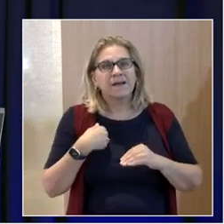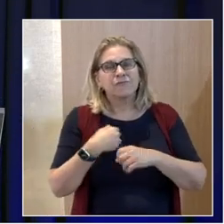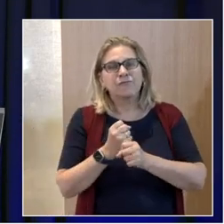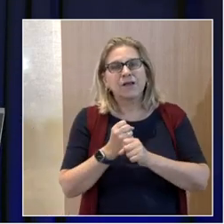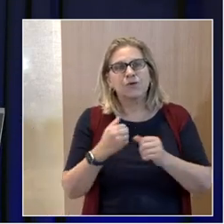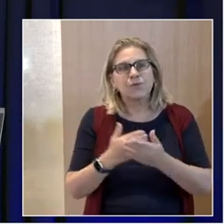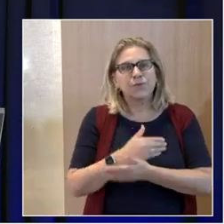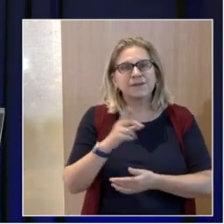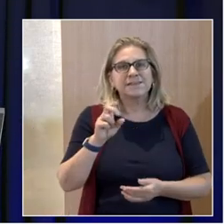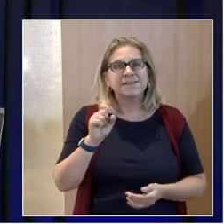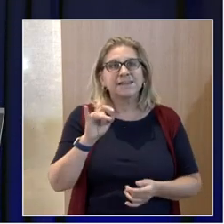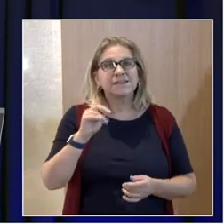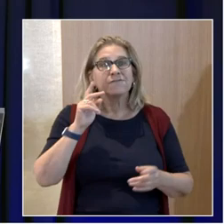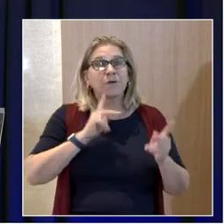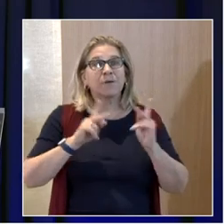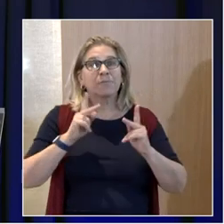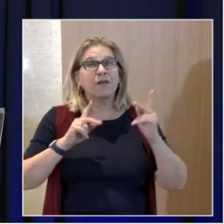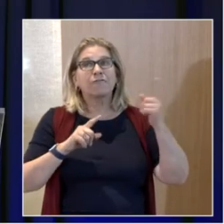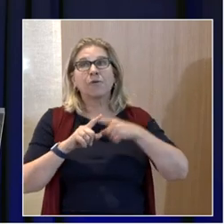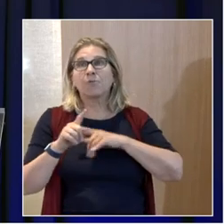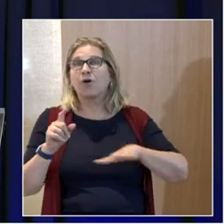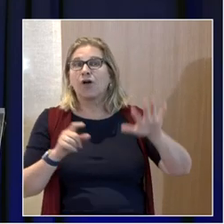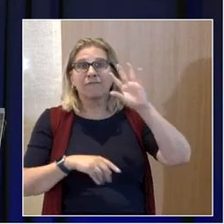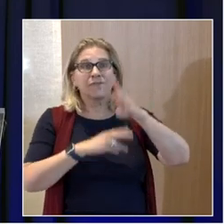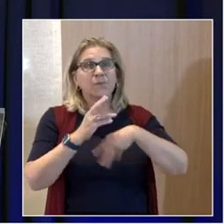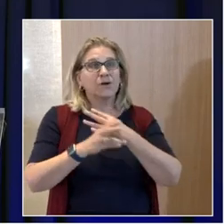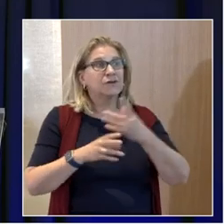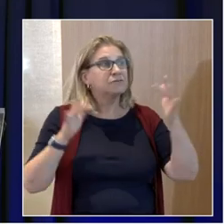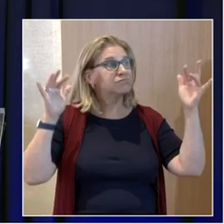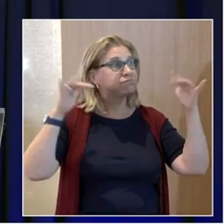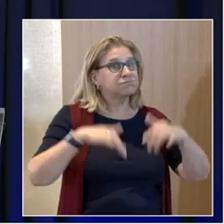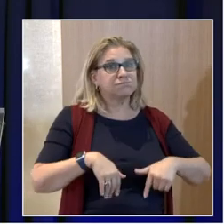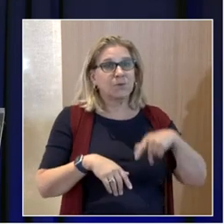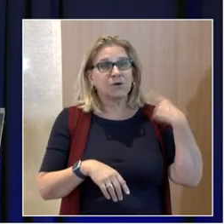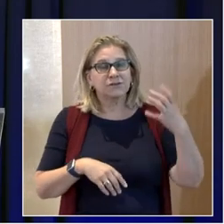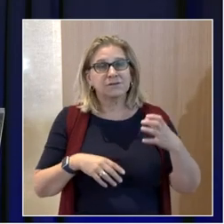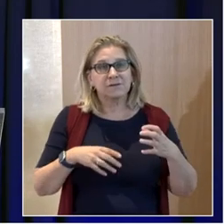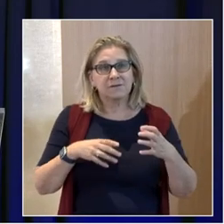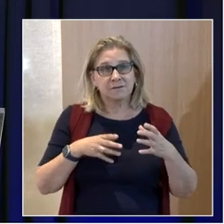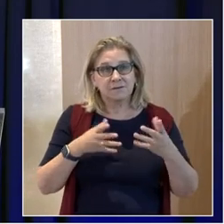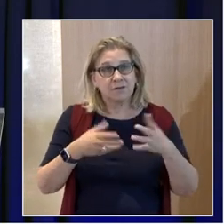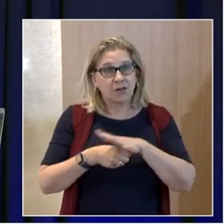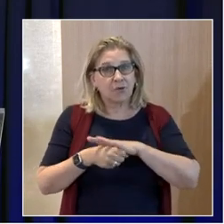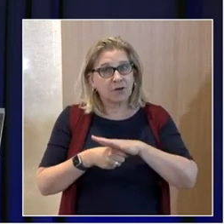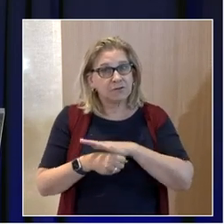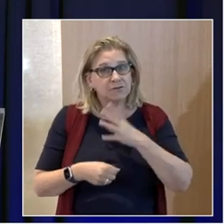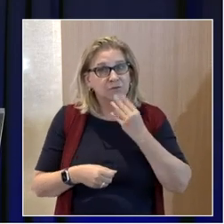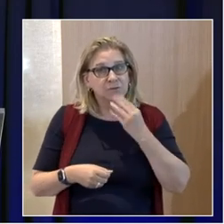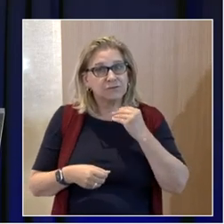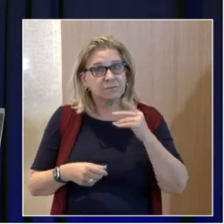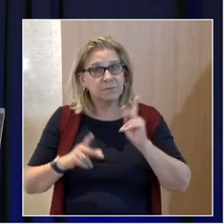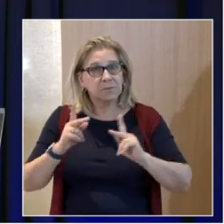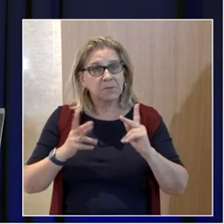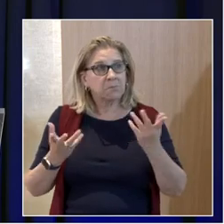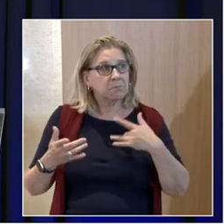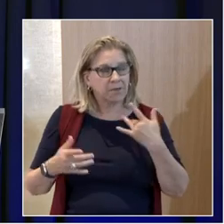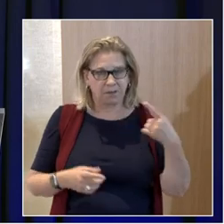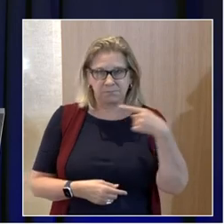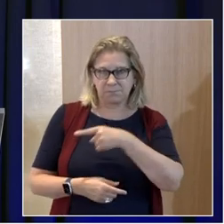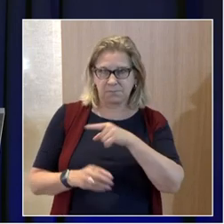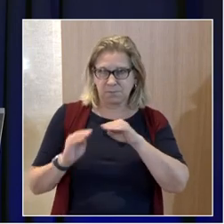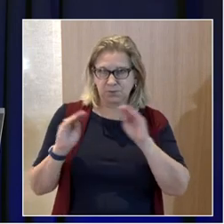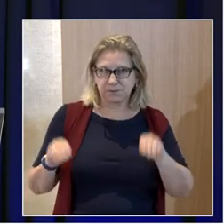come to Washington and learn about local Jewish Washington at a